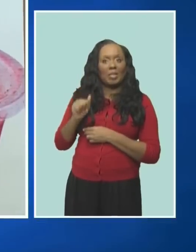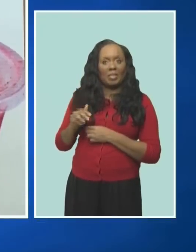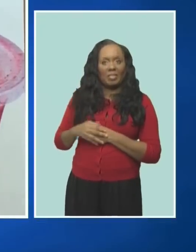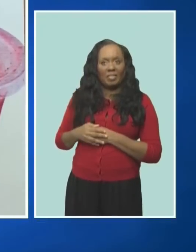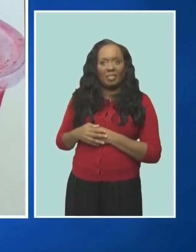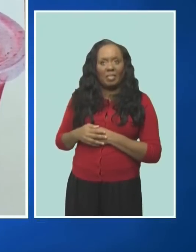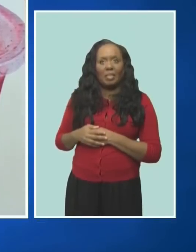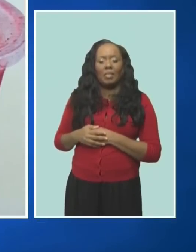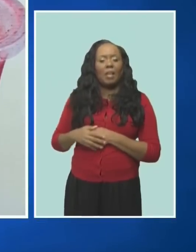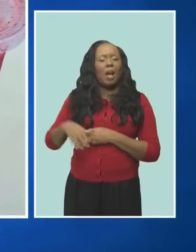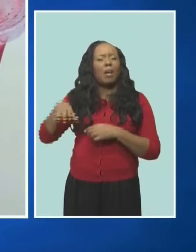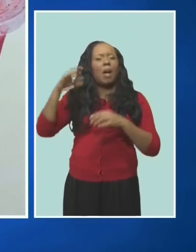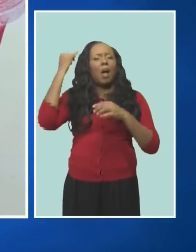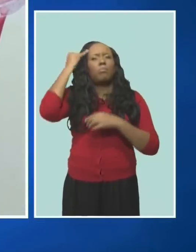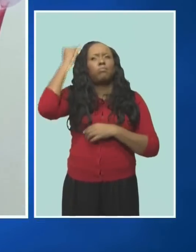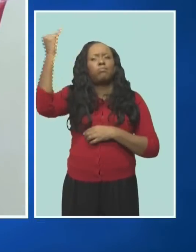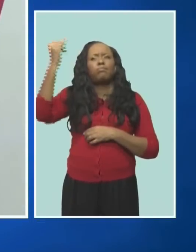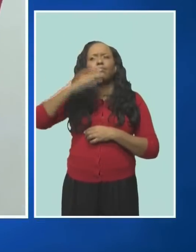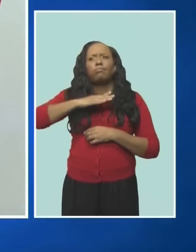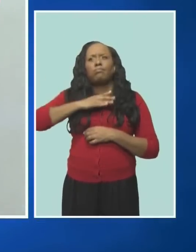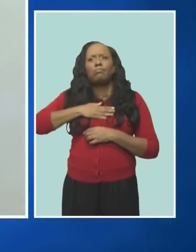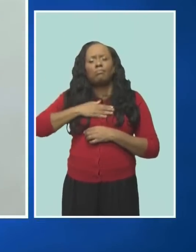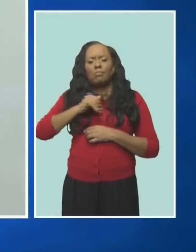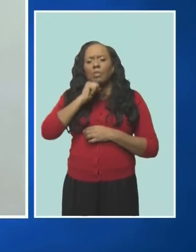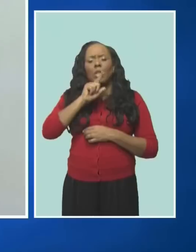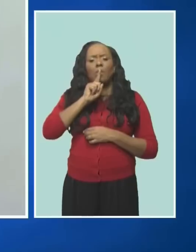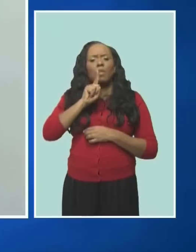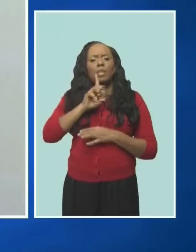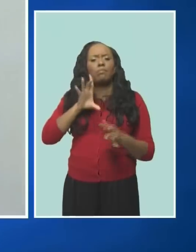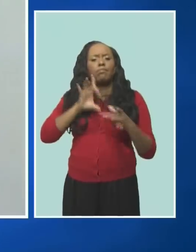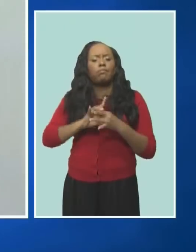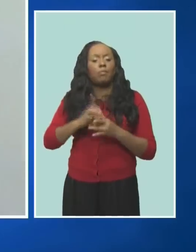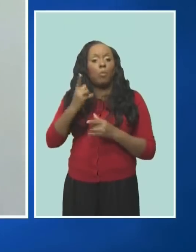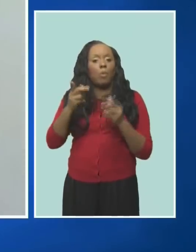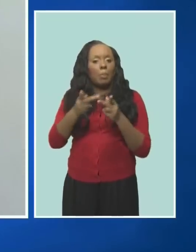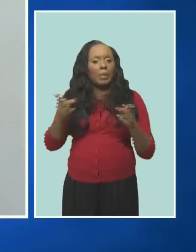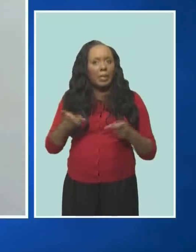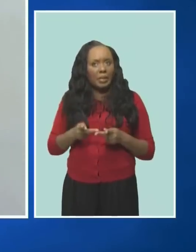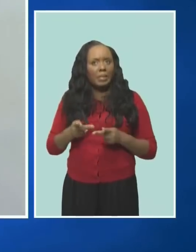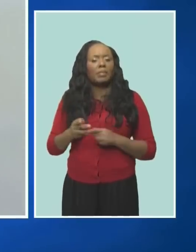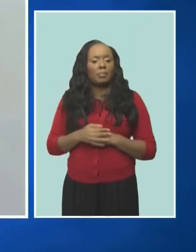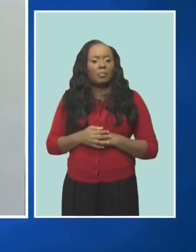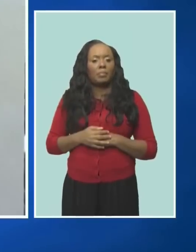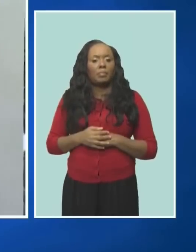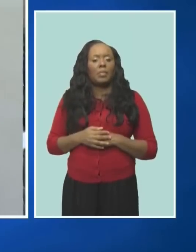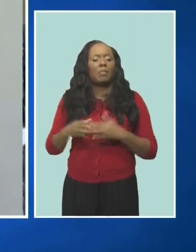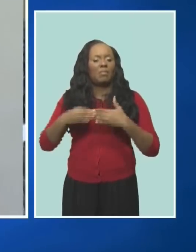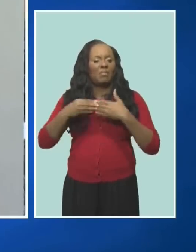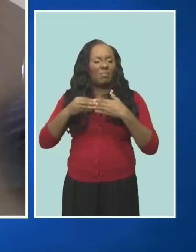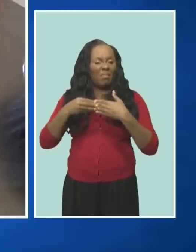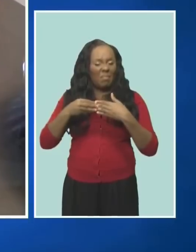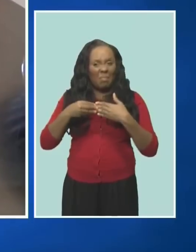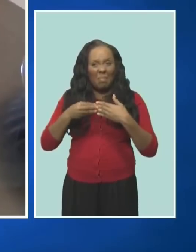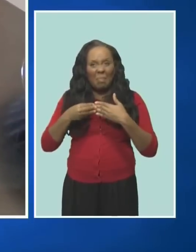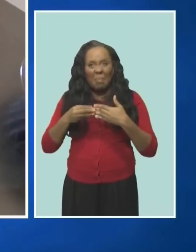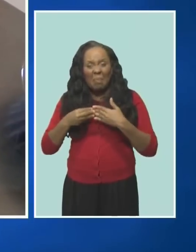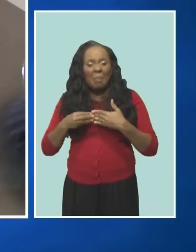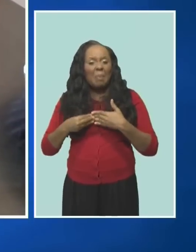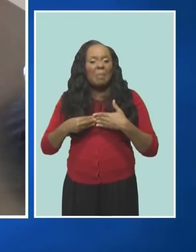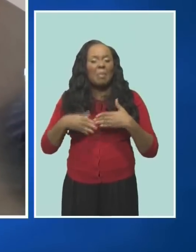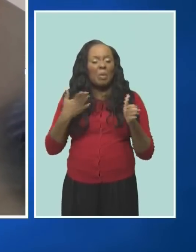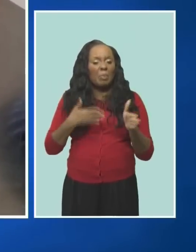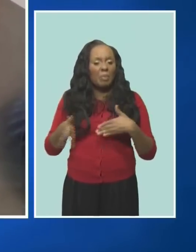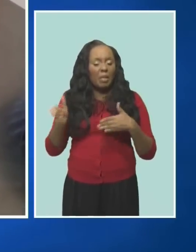trailer concept and not permanently tied to one location. Ms. Rollins says it's a flexible model with a commitment